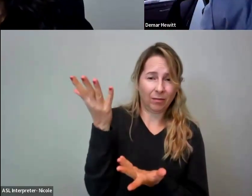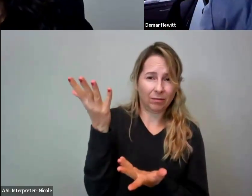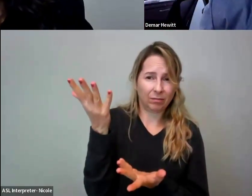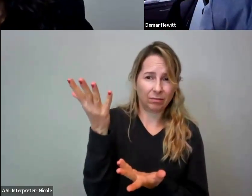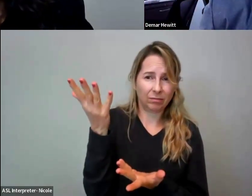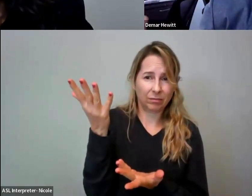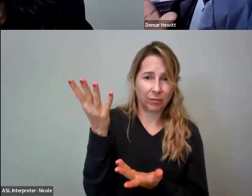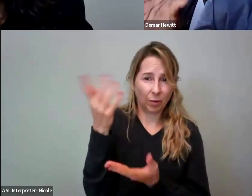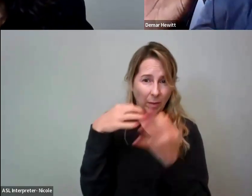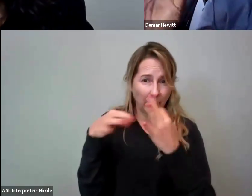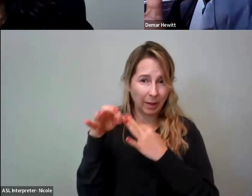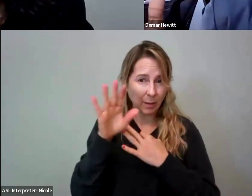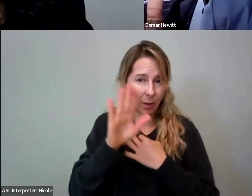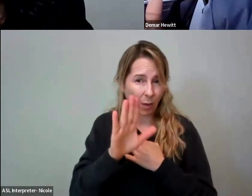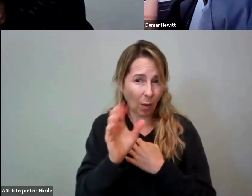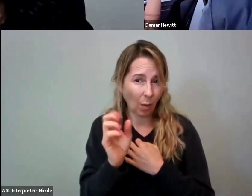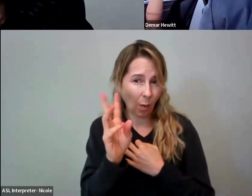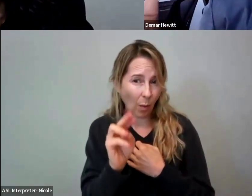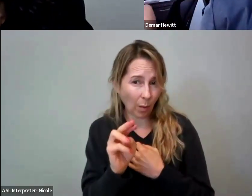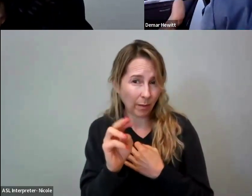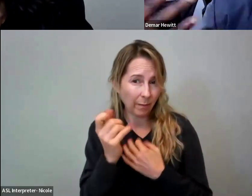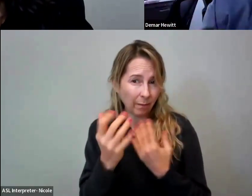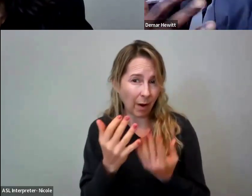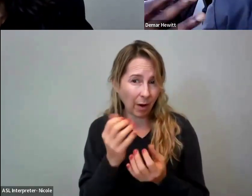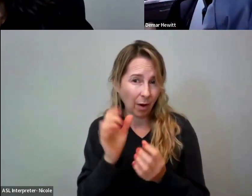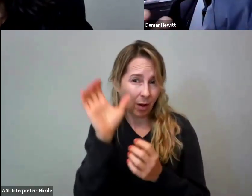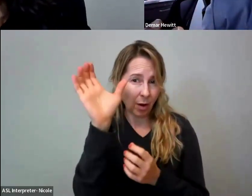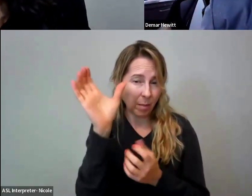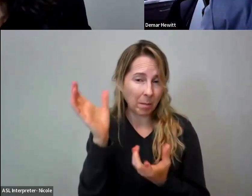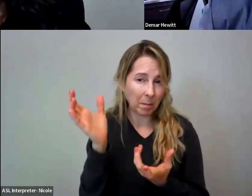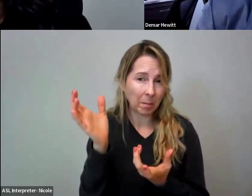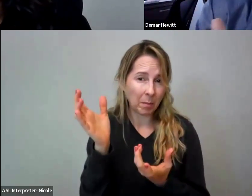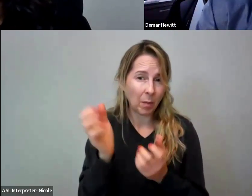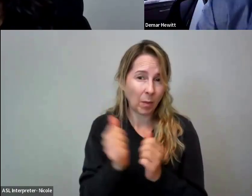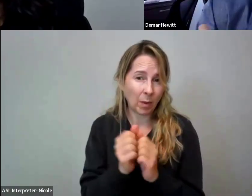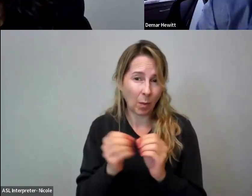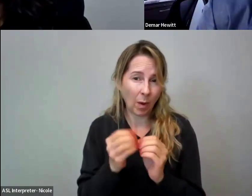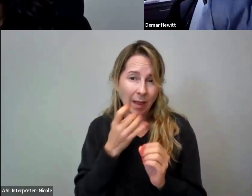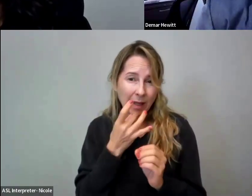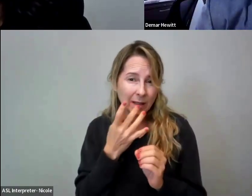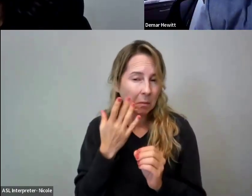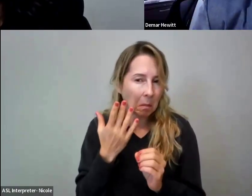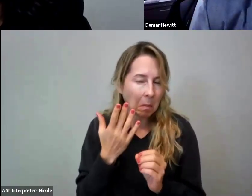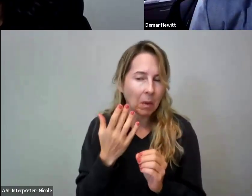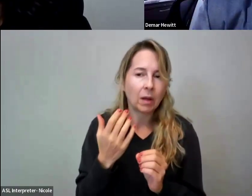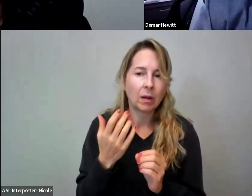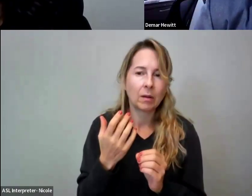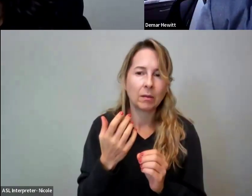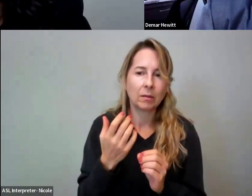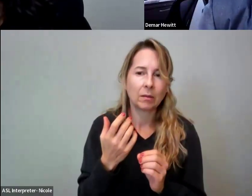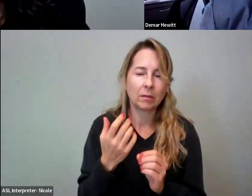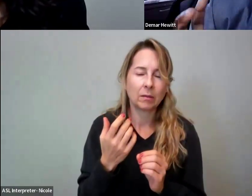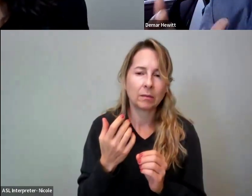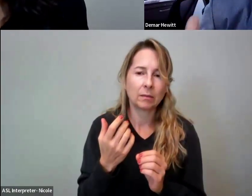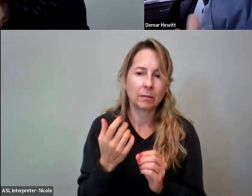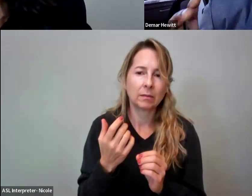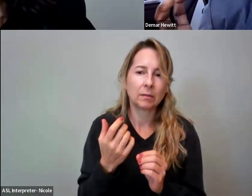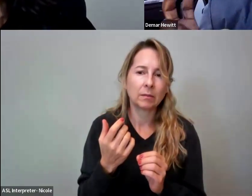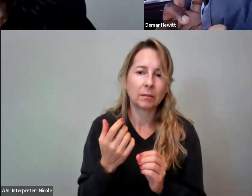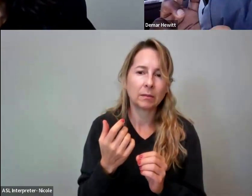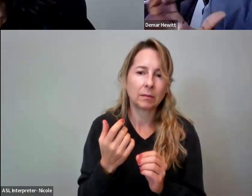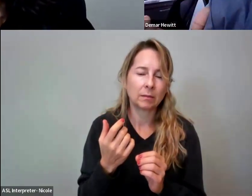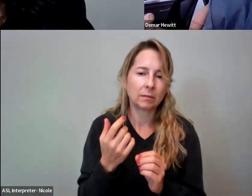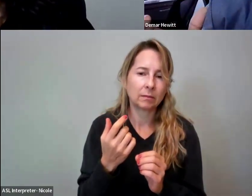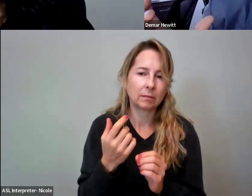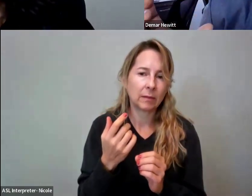your old fire alarm with that kind of fire alarm gives you a flashing light, because that's one of the reasons for it being there. For persons